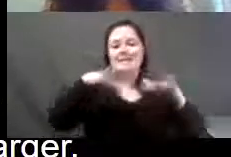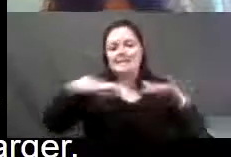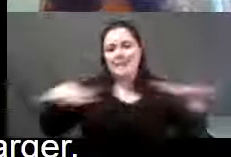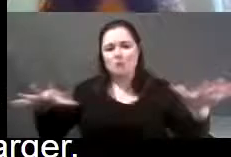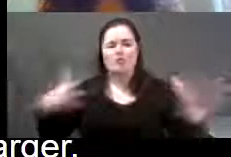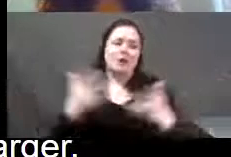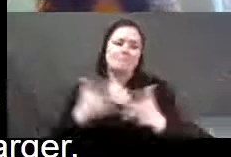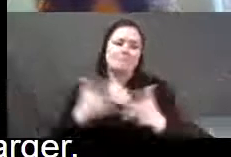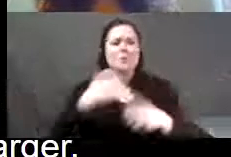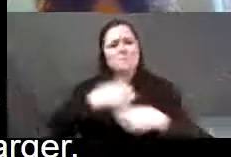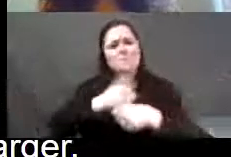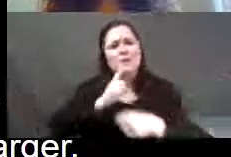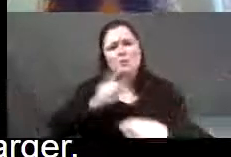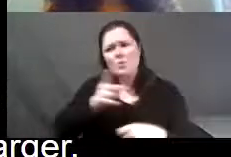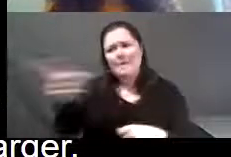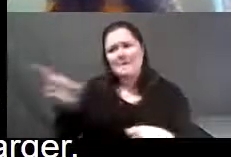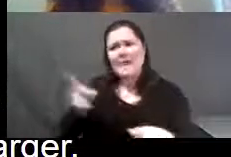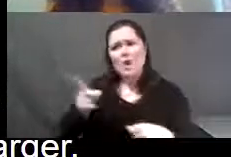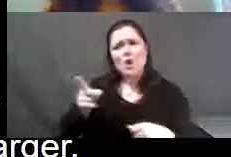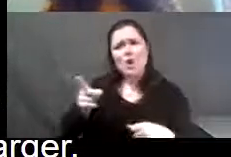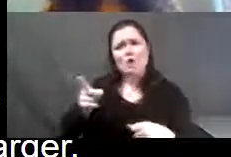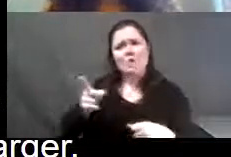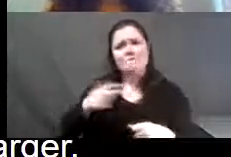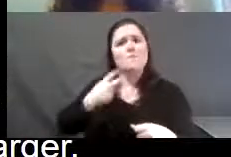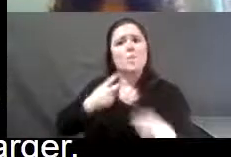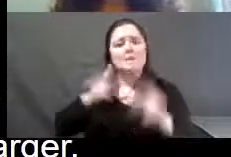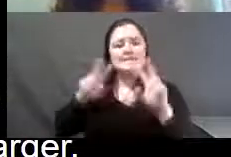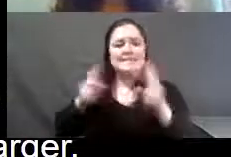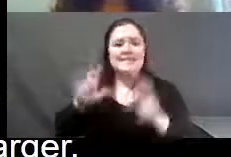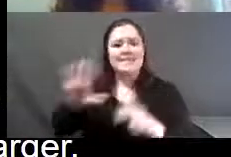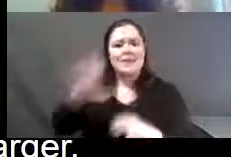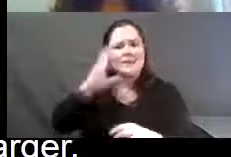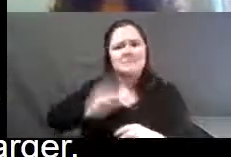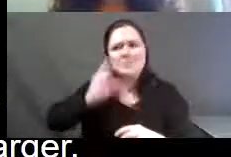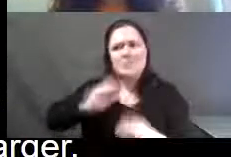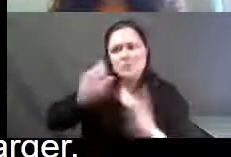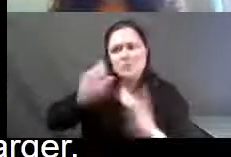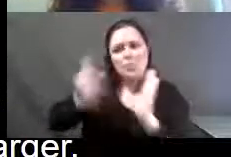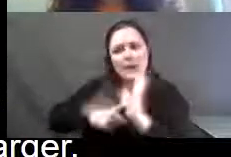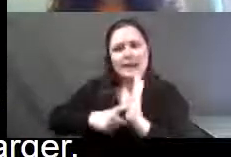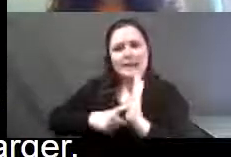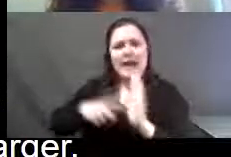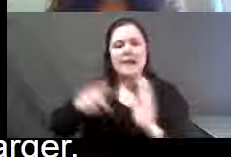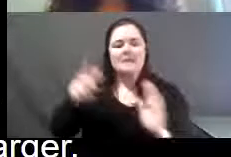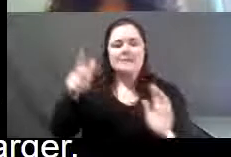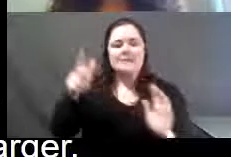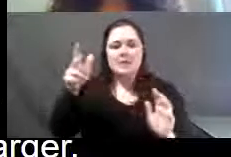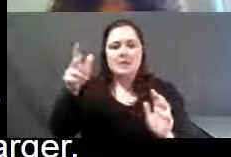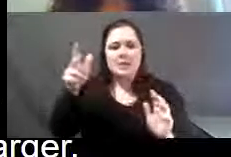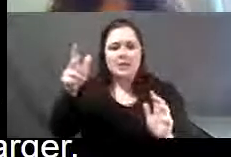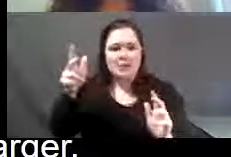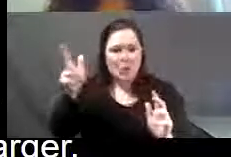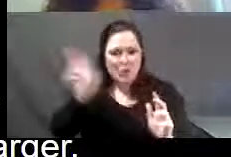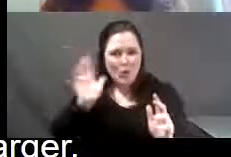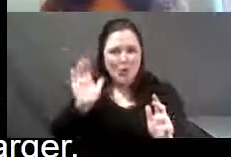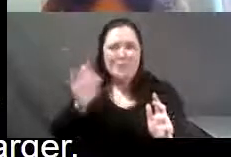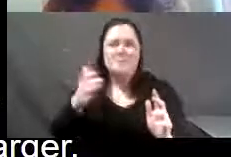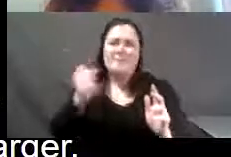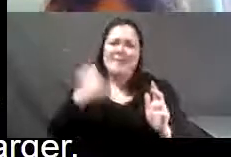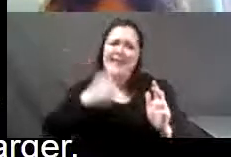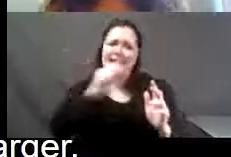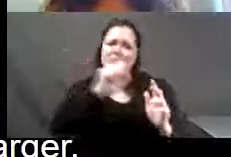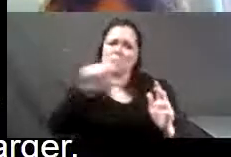sure that their voices and their experiences are heard and that they can have the tools they need to make an